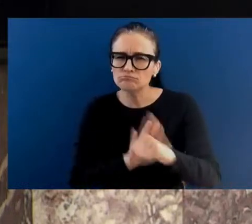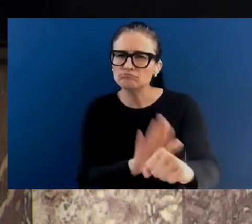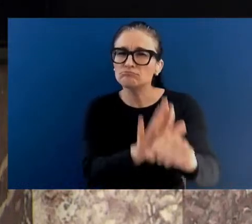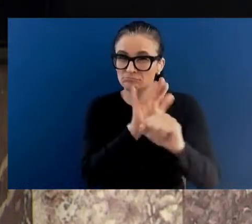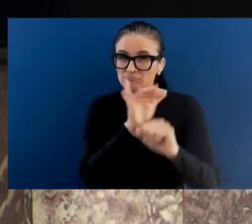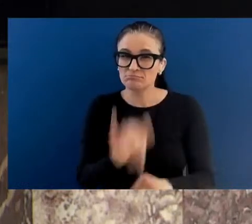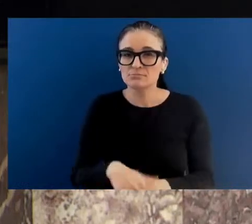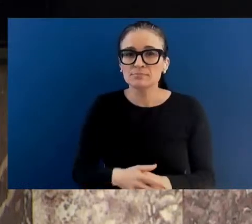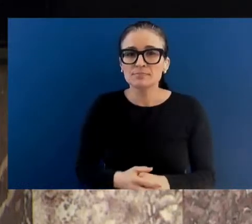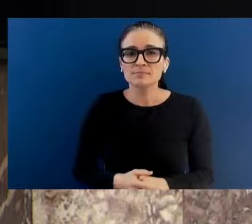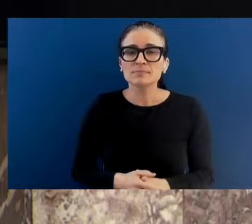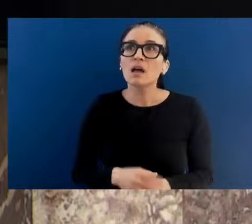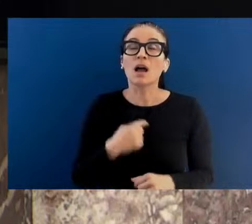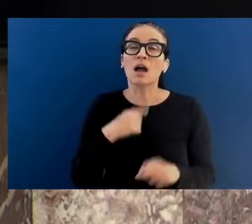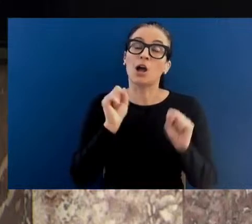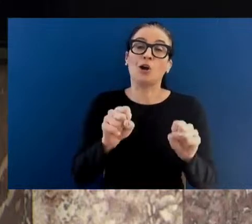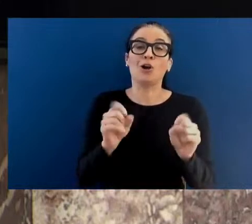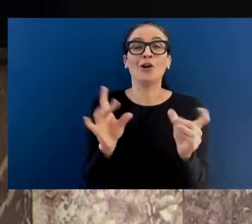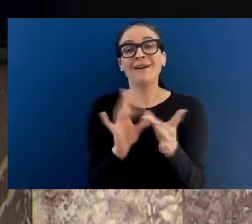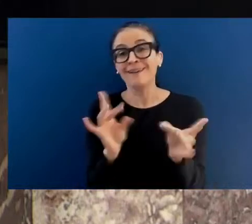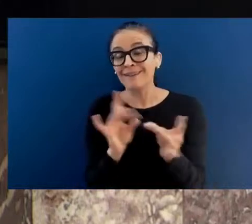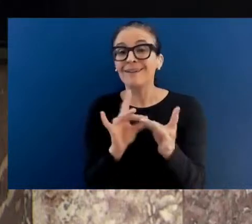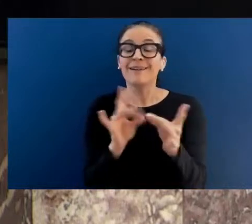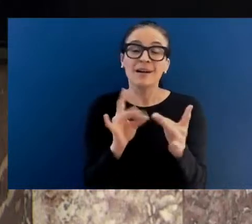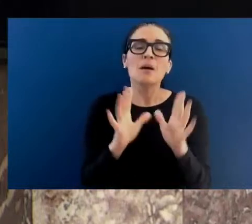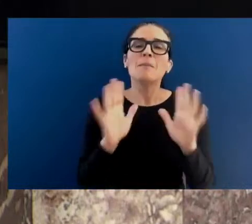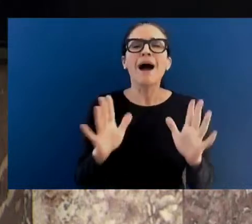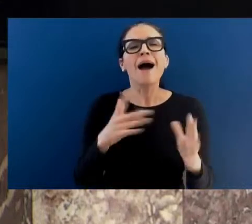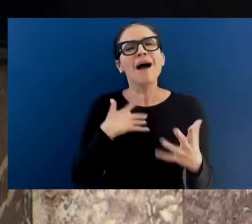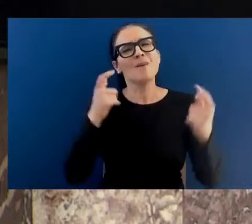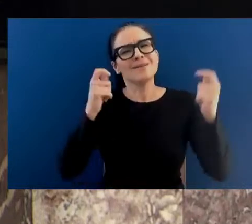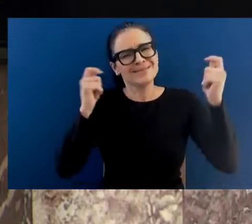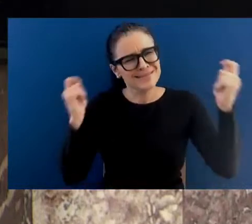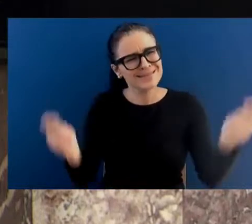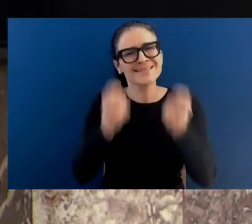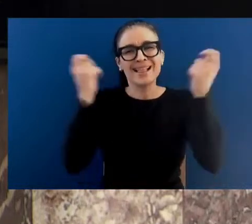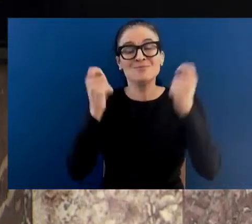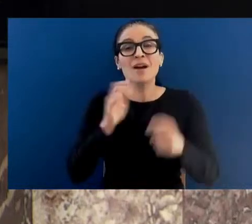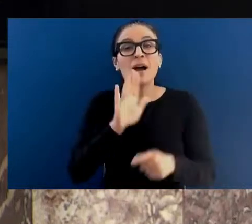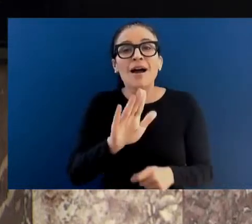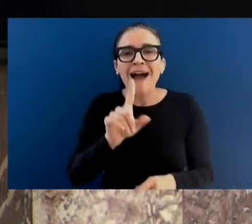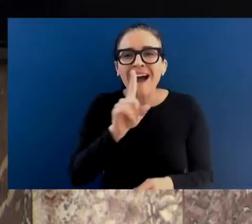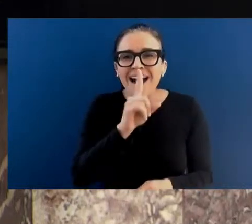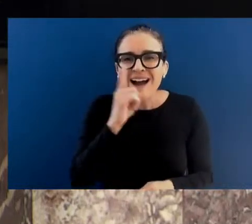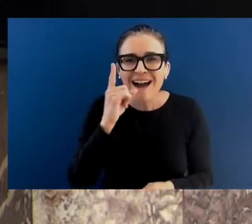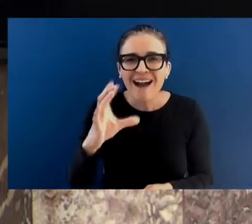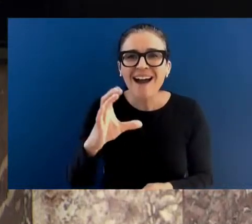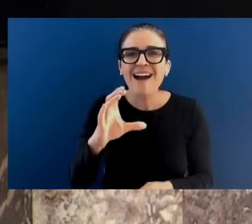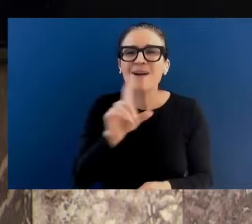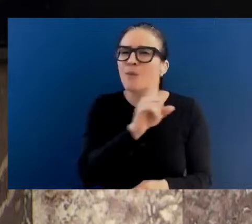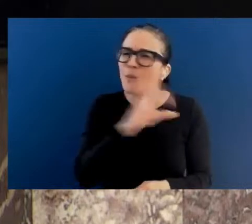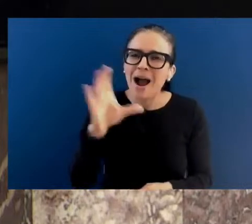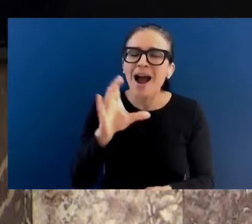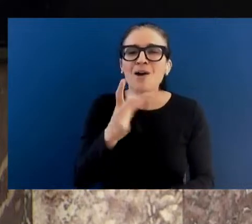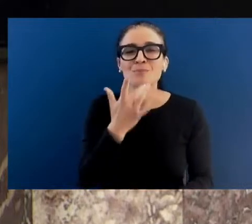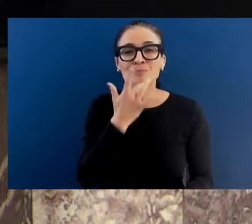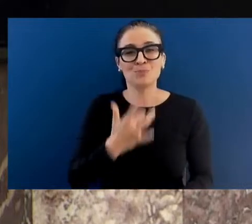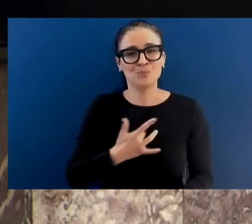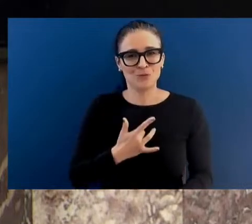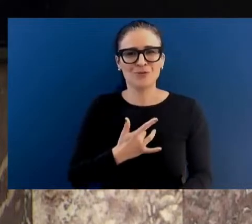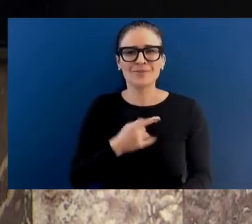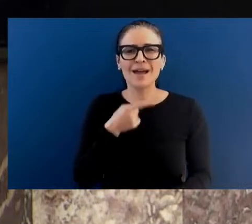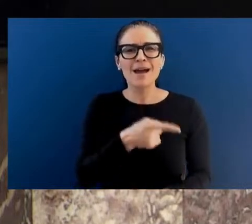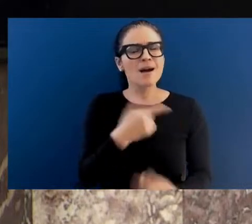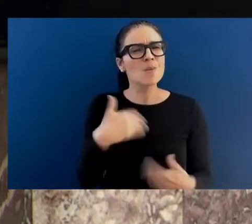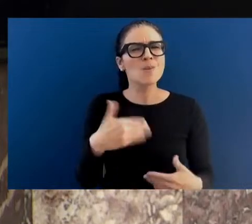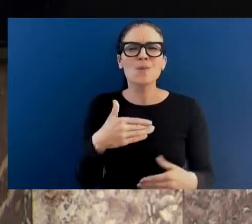celebrate Bob's 100th birthday, let us reflect on the profound impact he has had on the Highlands, celebrating not just the century he has lived, but the countless contributions